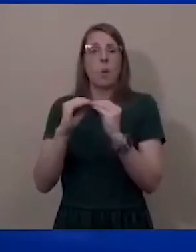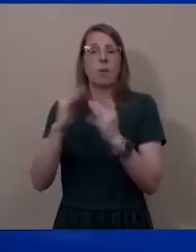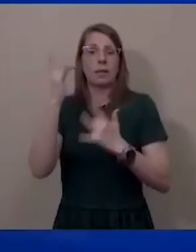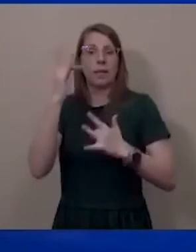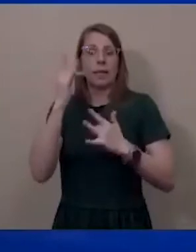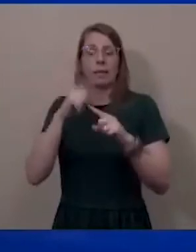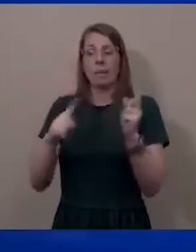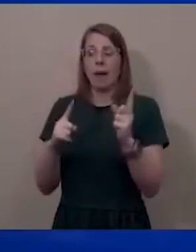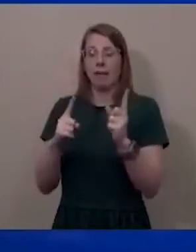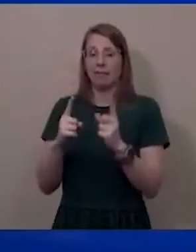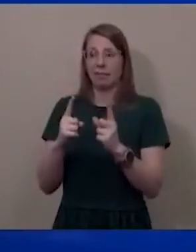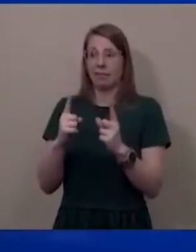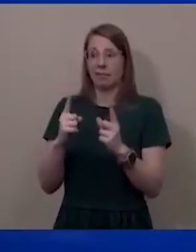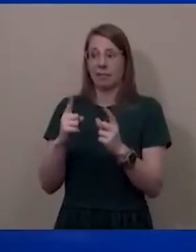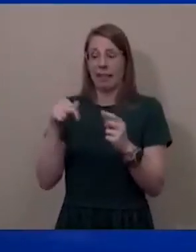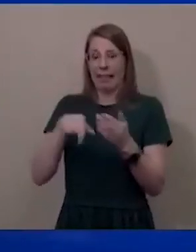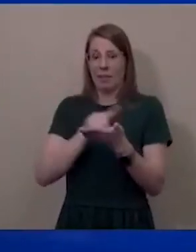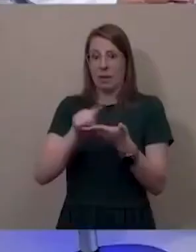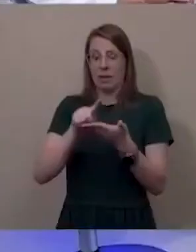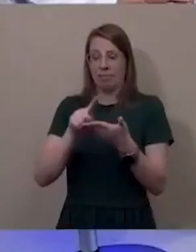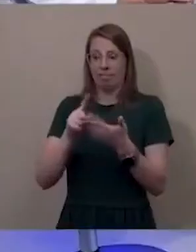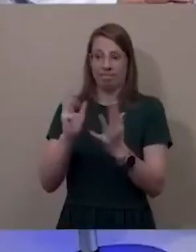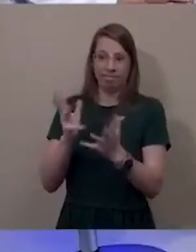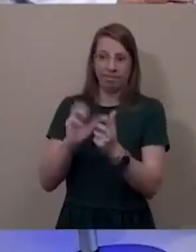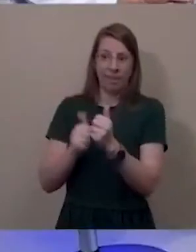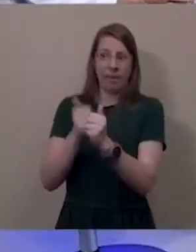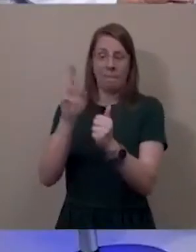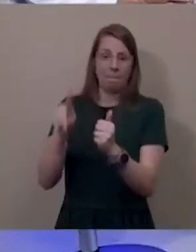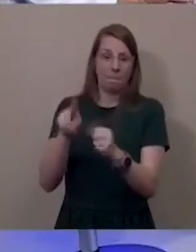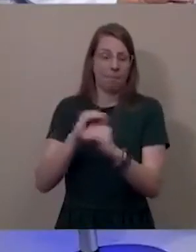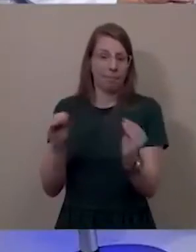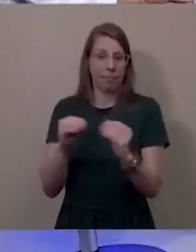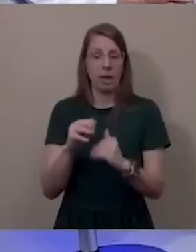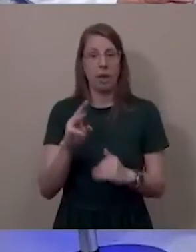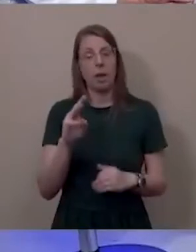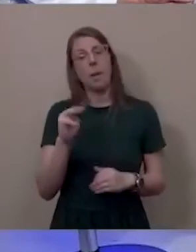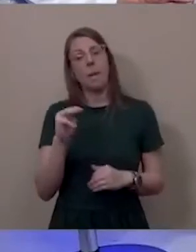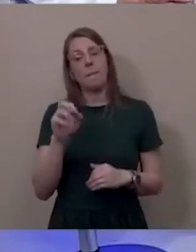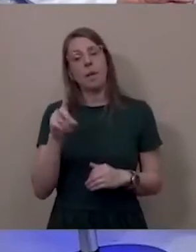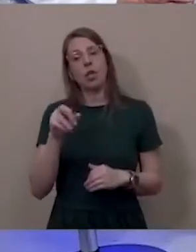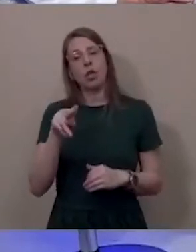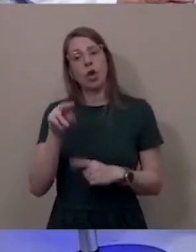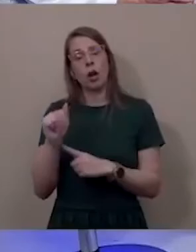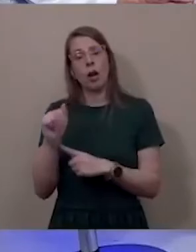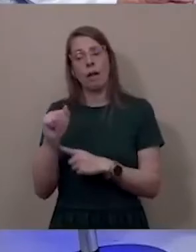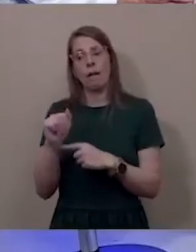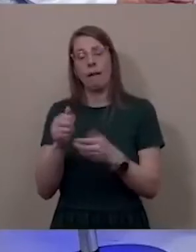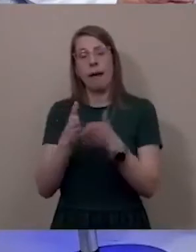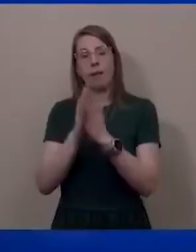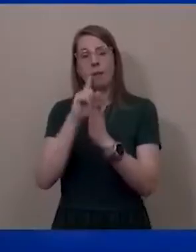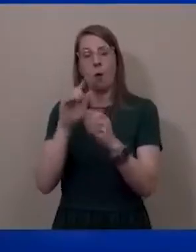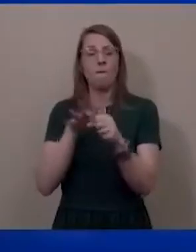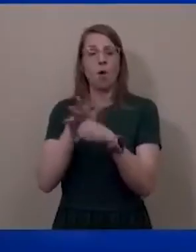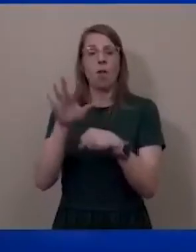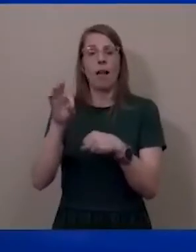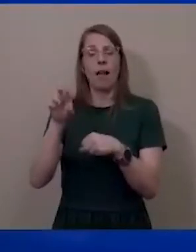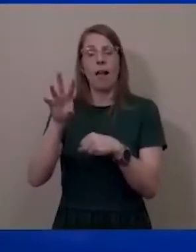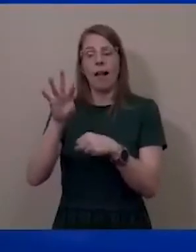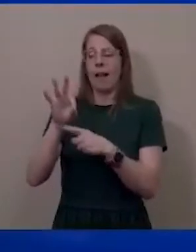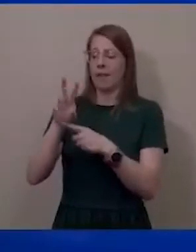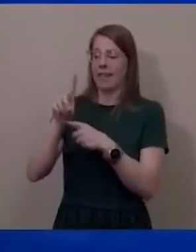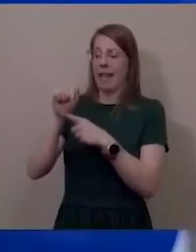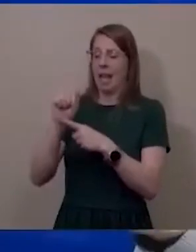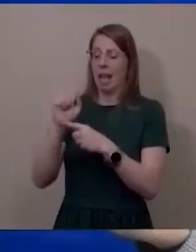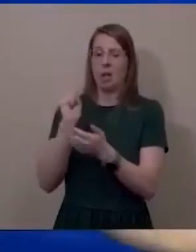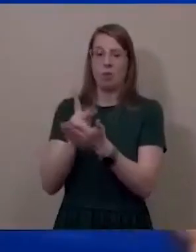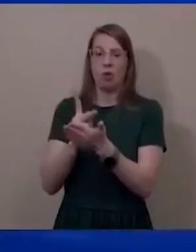We'll work on finding that out and get back with you. Isaac said, did you see that Moderna just applied for full FDA approval? Yeah, that's exciting. That's going to give us,